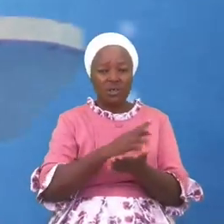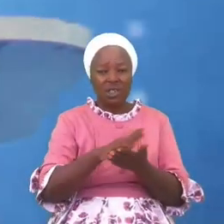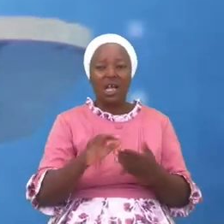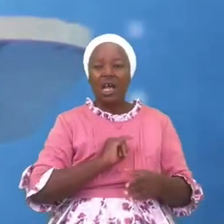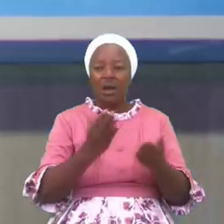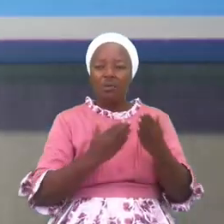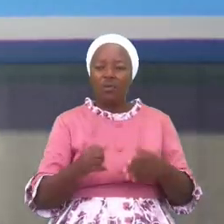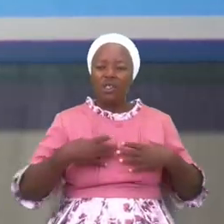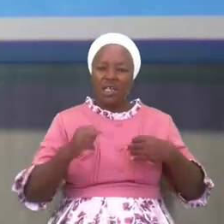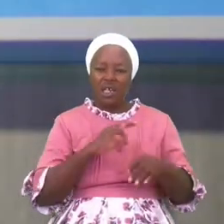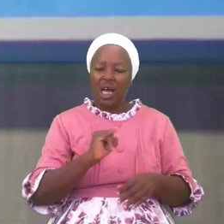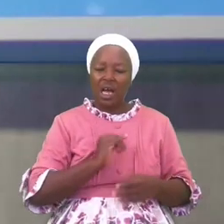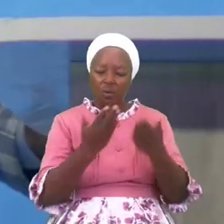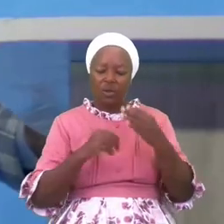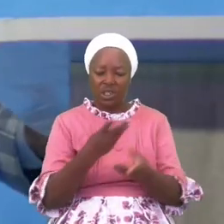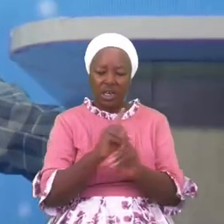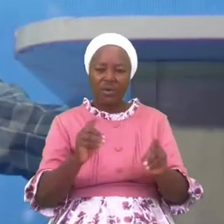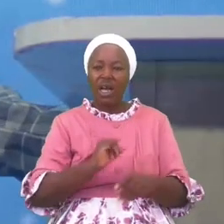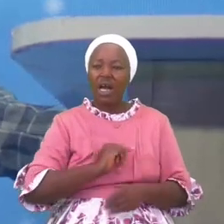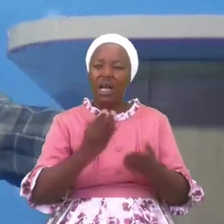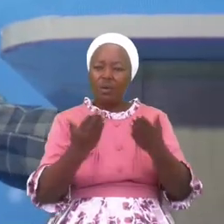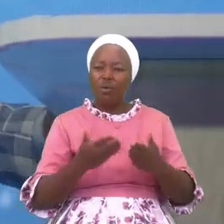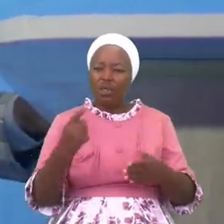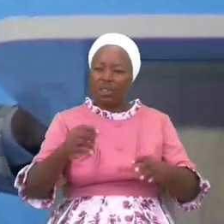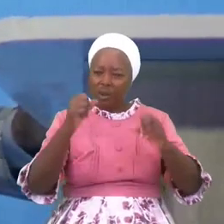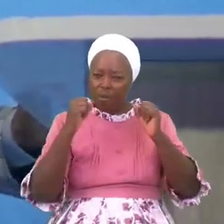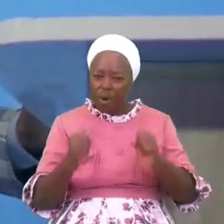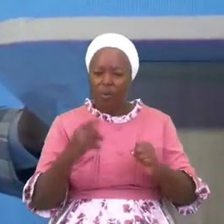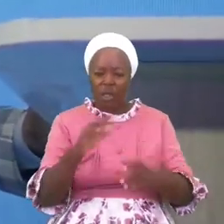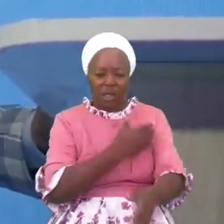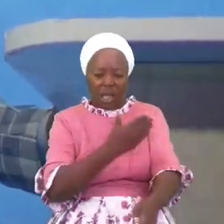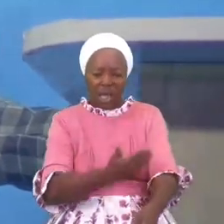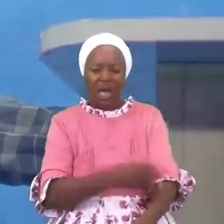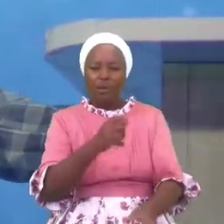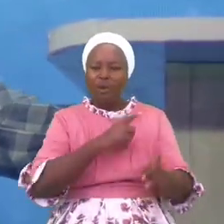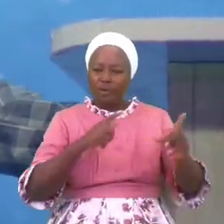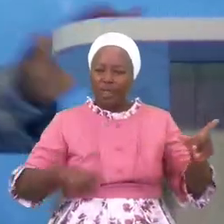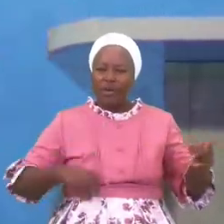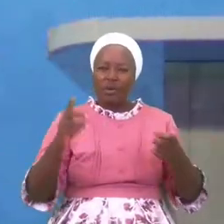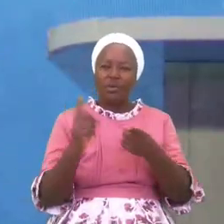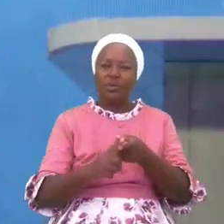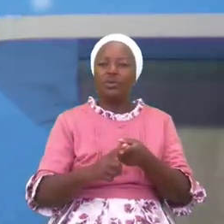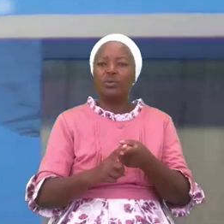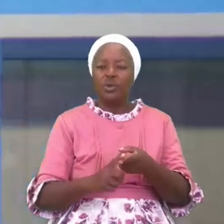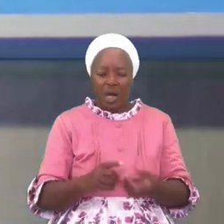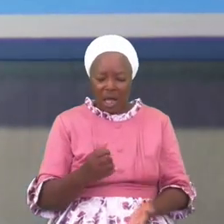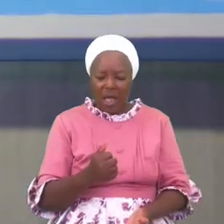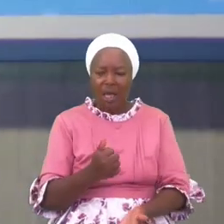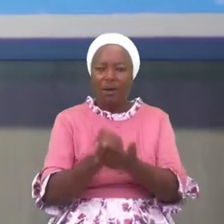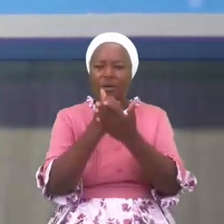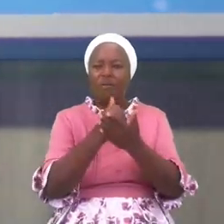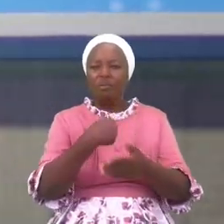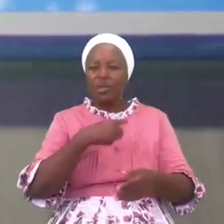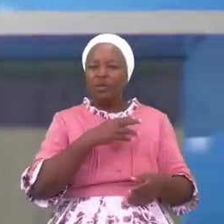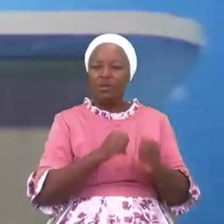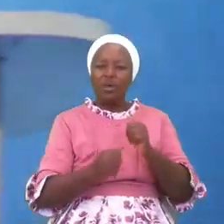power, the arm of the Lord to be efficacious and powerful and mighty on my behalf. He then said,